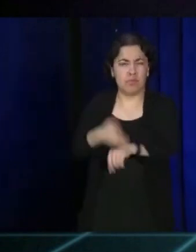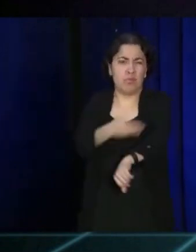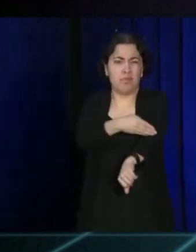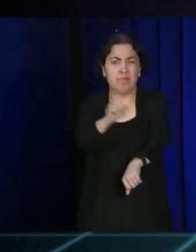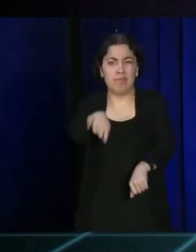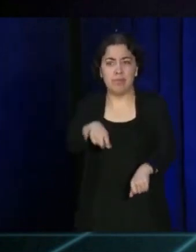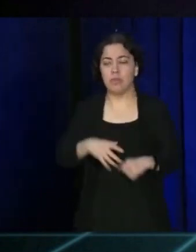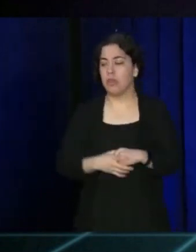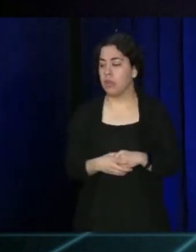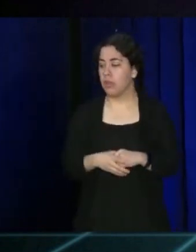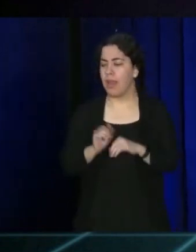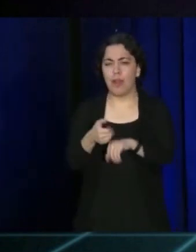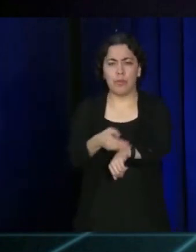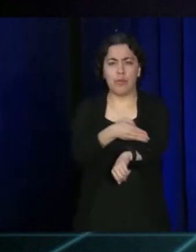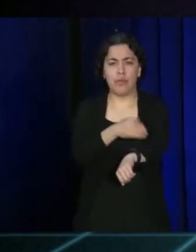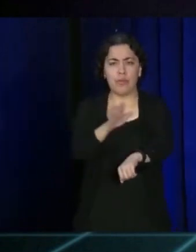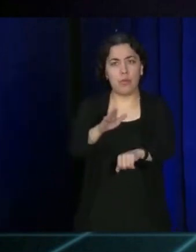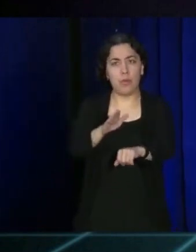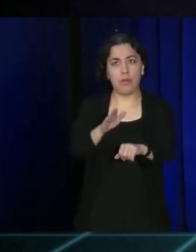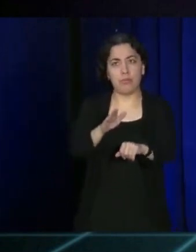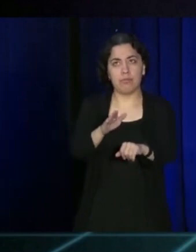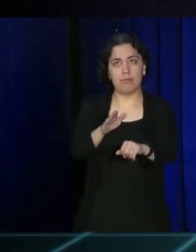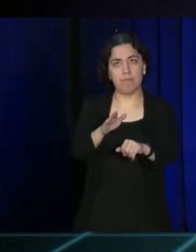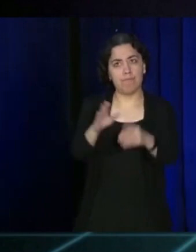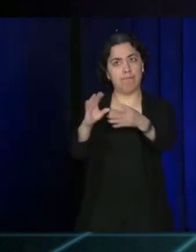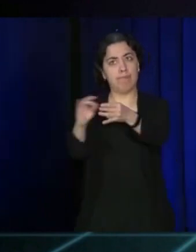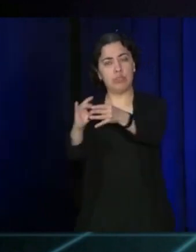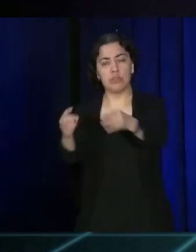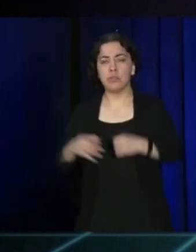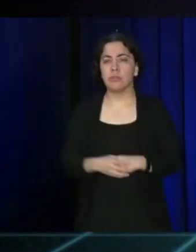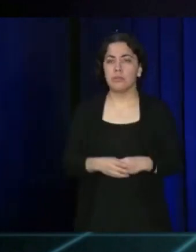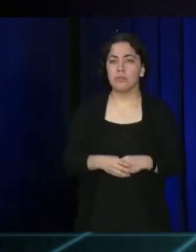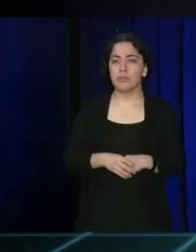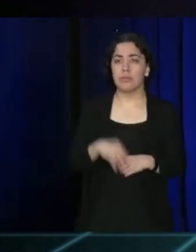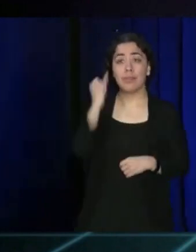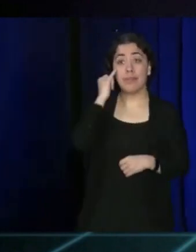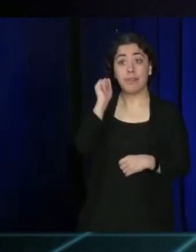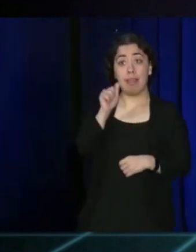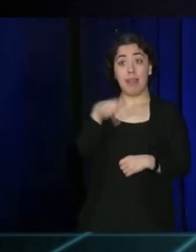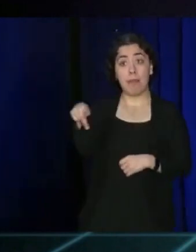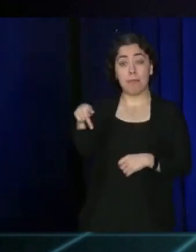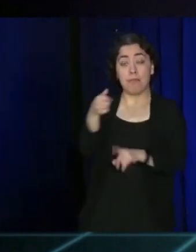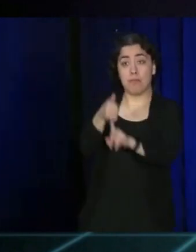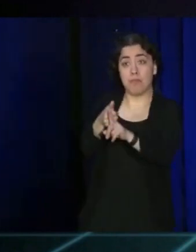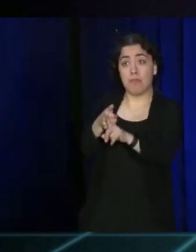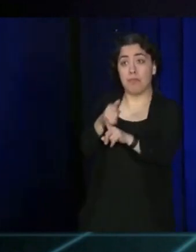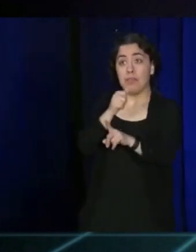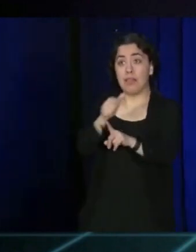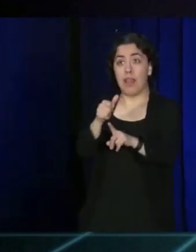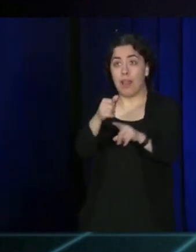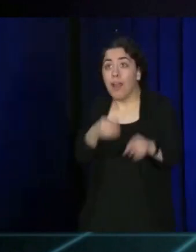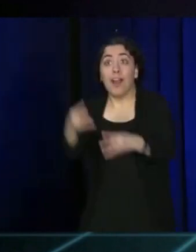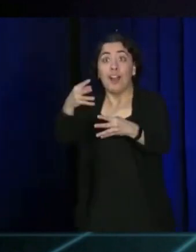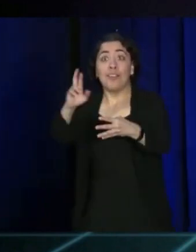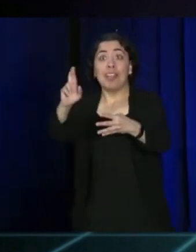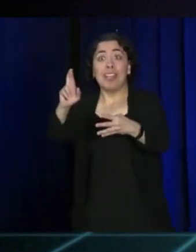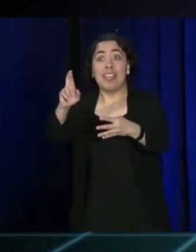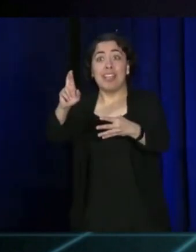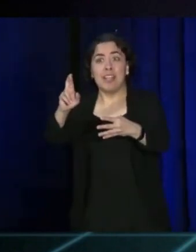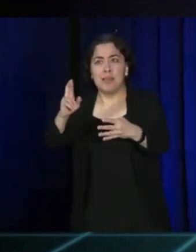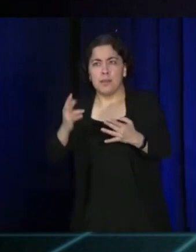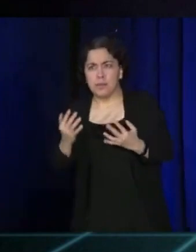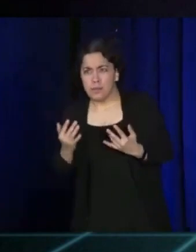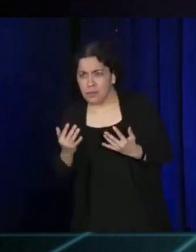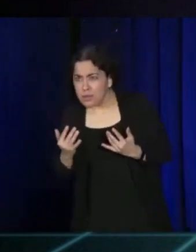So here's how you do better with this lie. If the app isn't ready, don't make it look like it is.